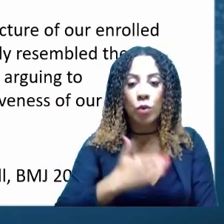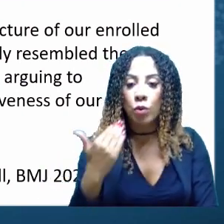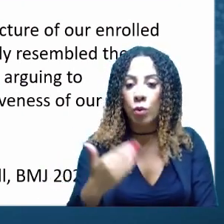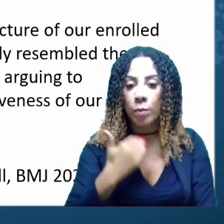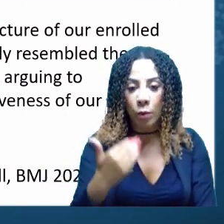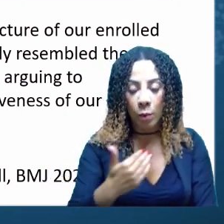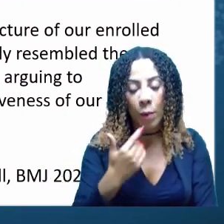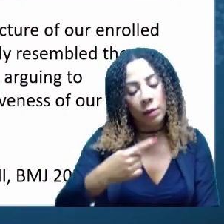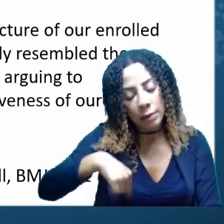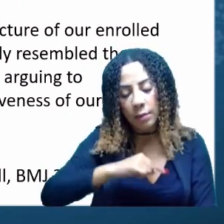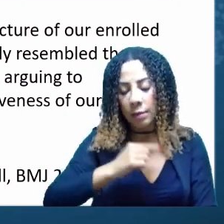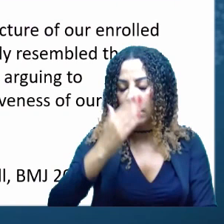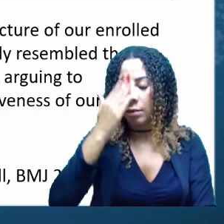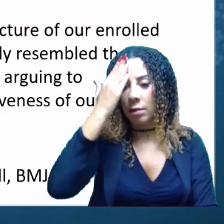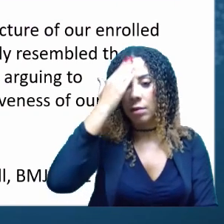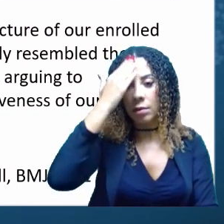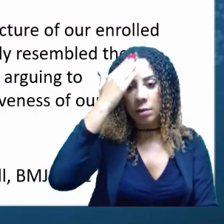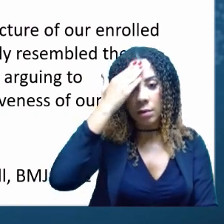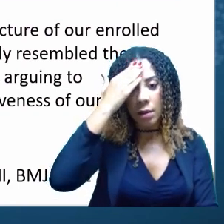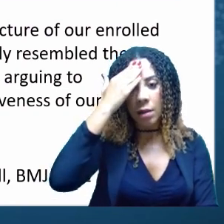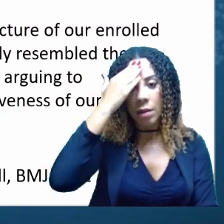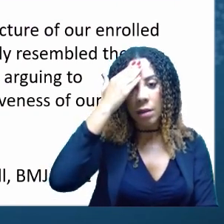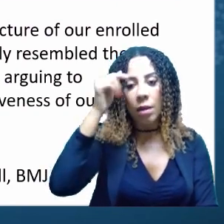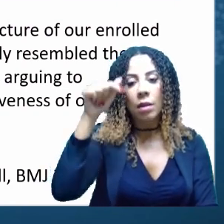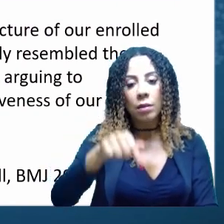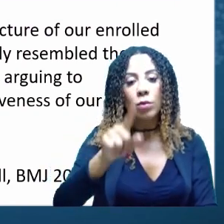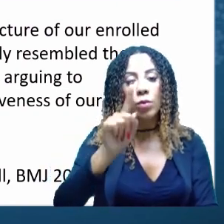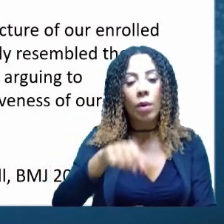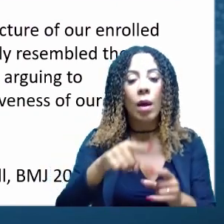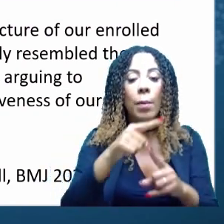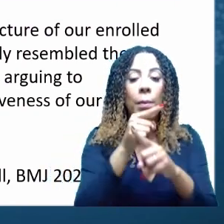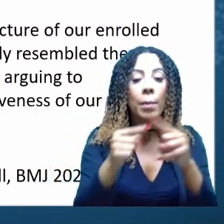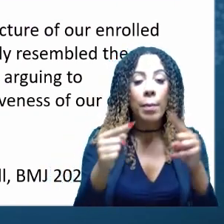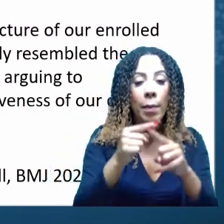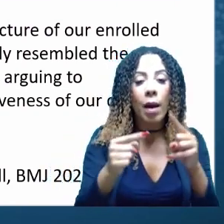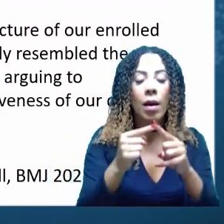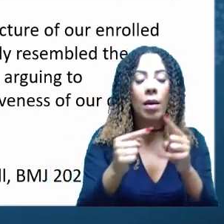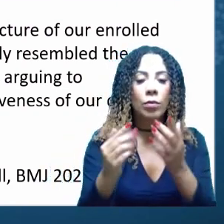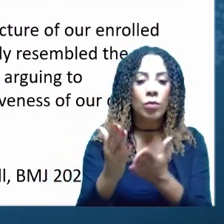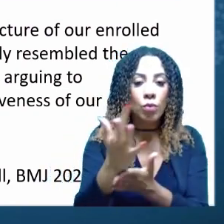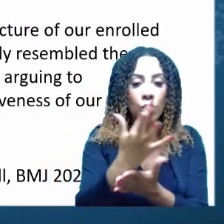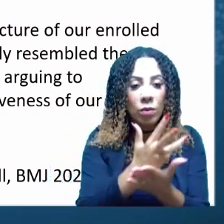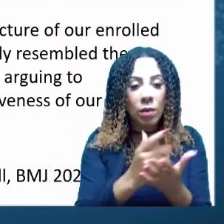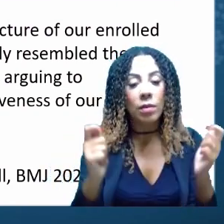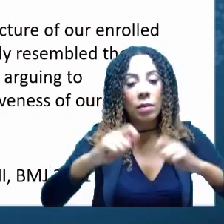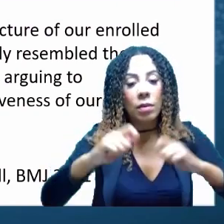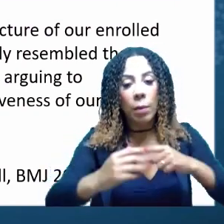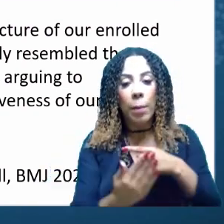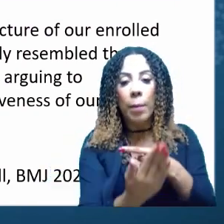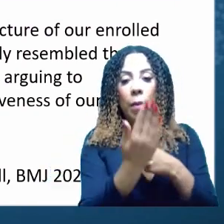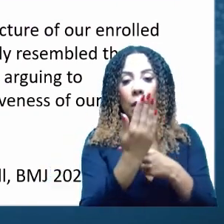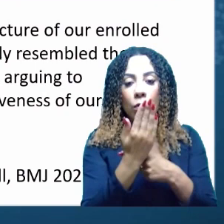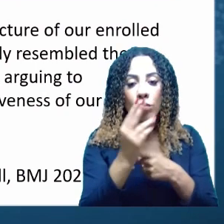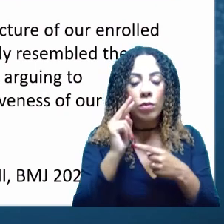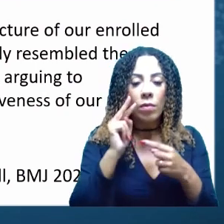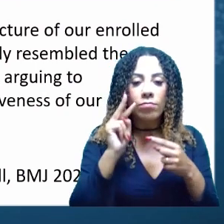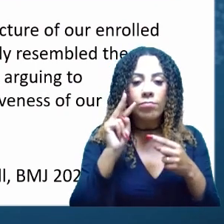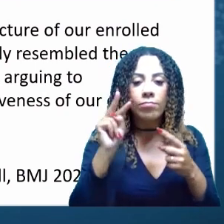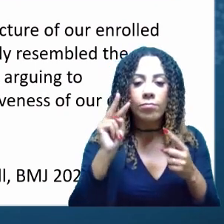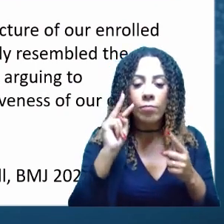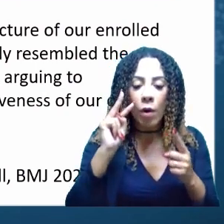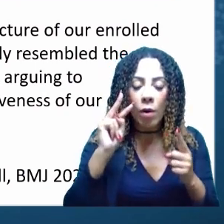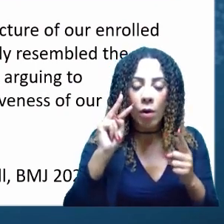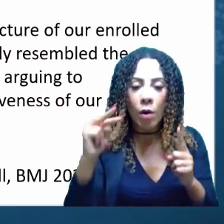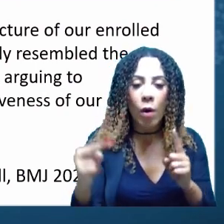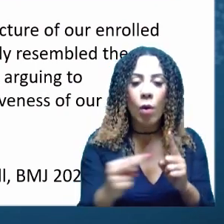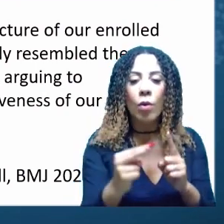piece of data that allows us to sort of look at the representativeness of the sample that were enrolled in the COVID surveillance work, as opposed to all. And